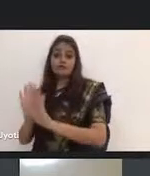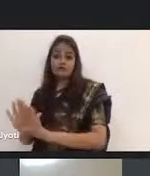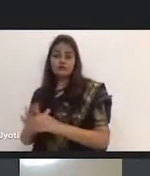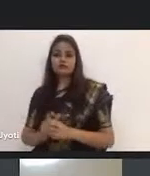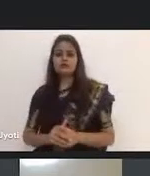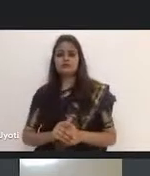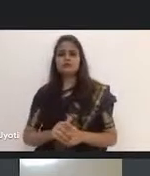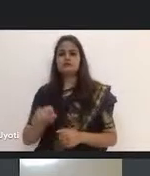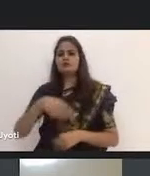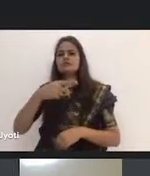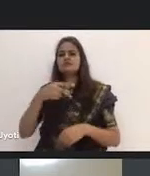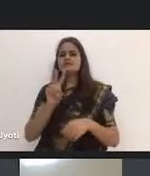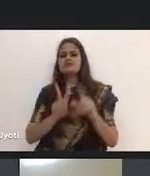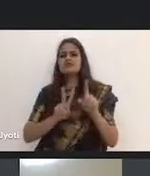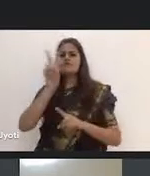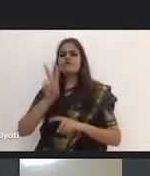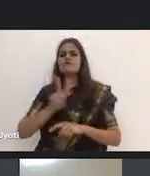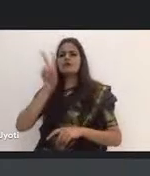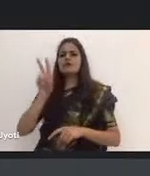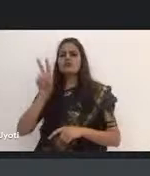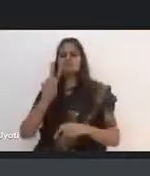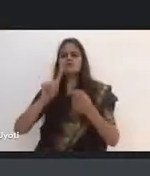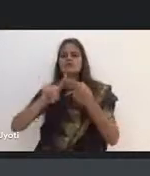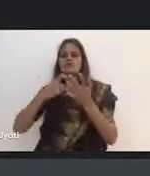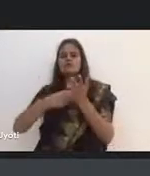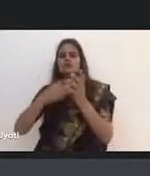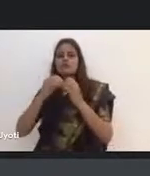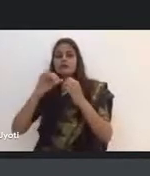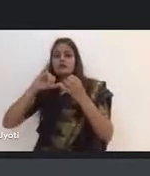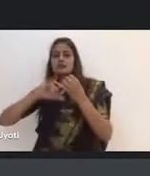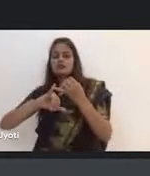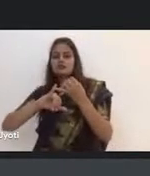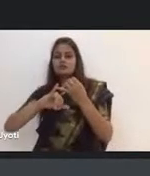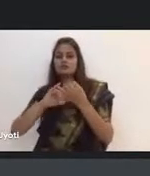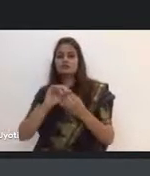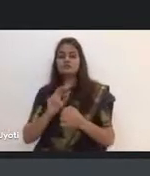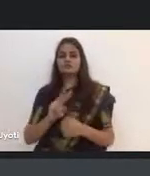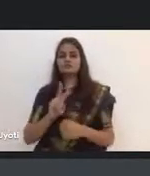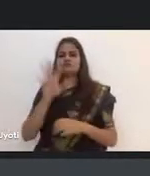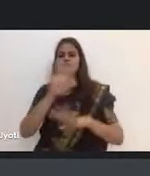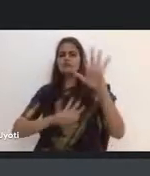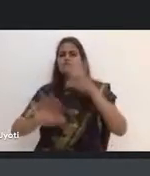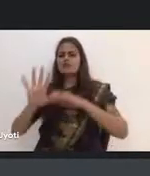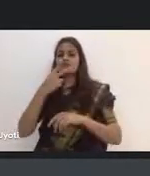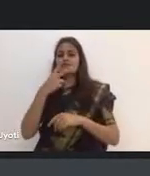verbs, each of which requires a different kind of morphological marking.